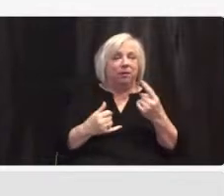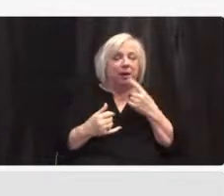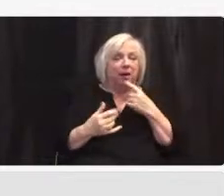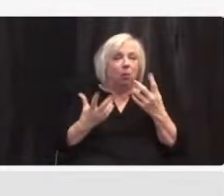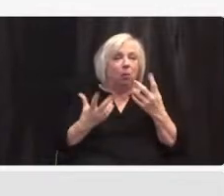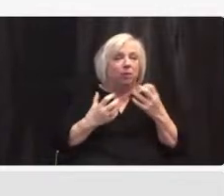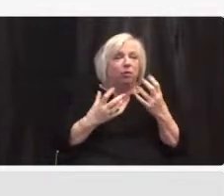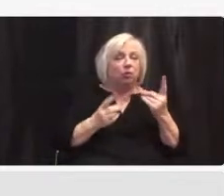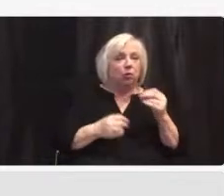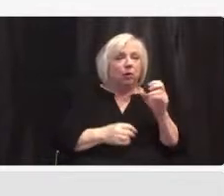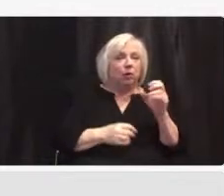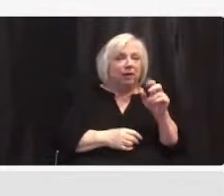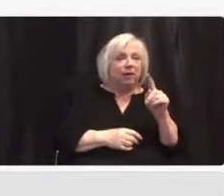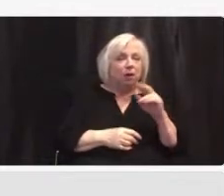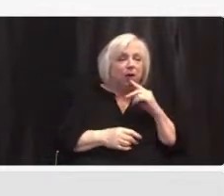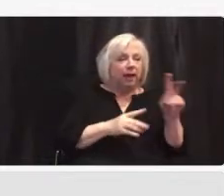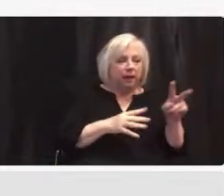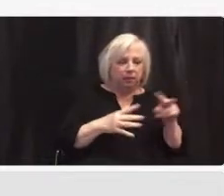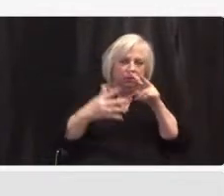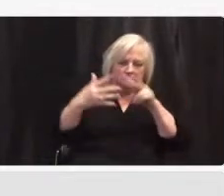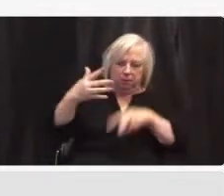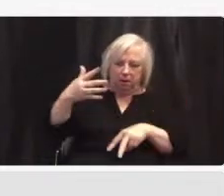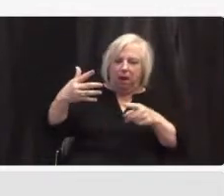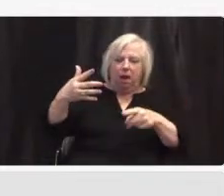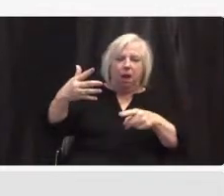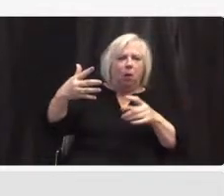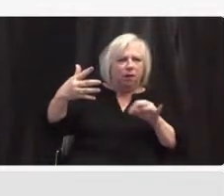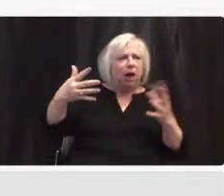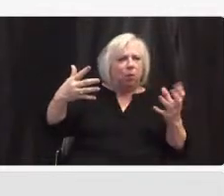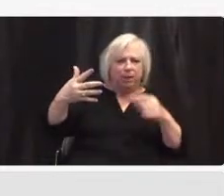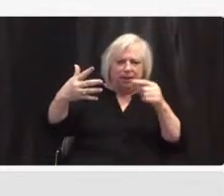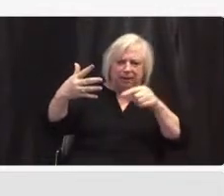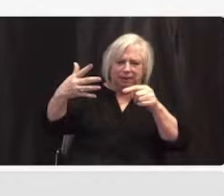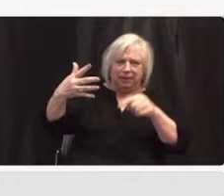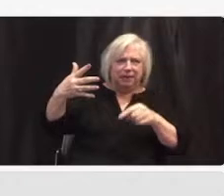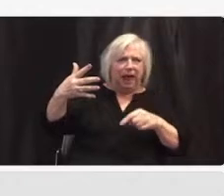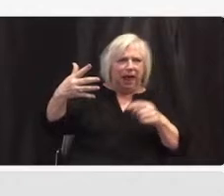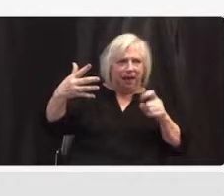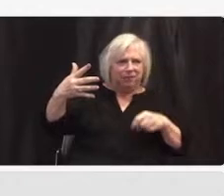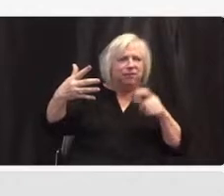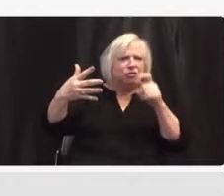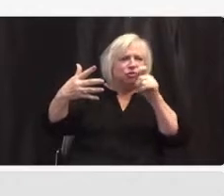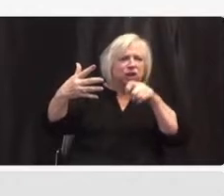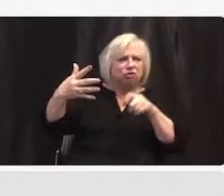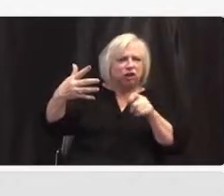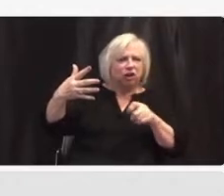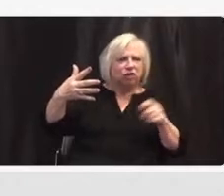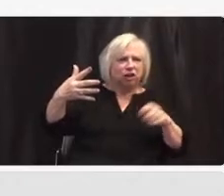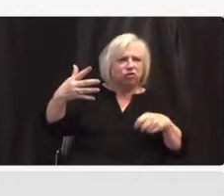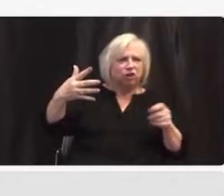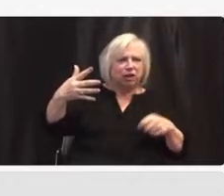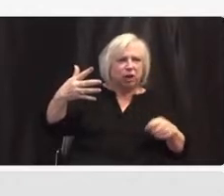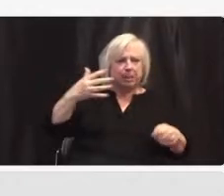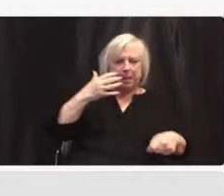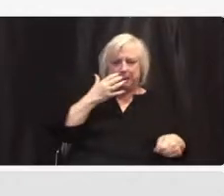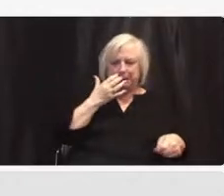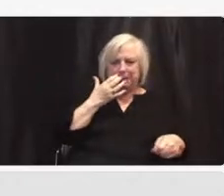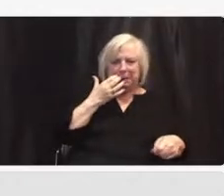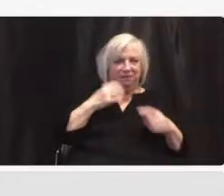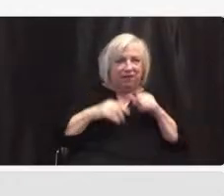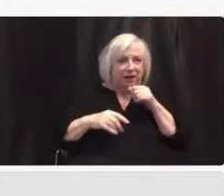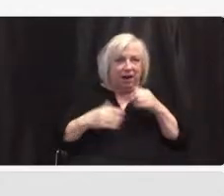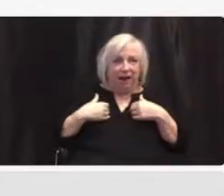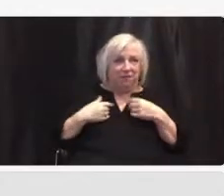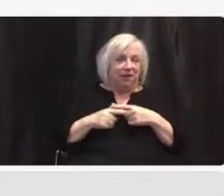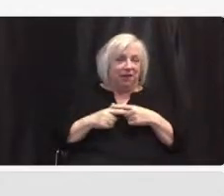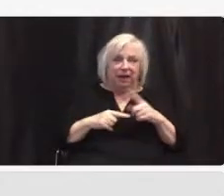do an STR, they can say, okay, I know I need to have, if I don't have this, and this checked off, then I can't even come before the